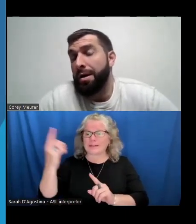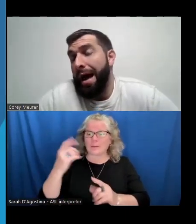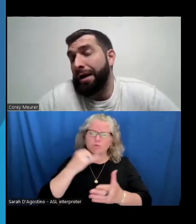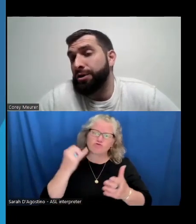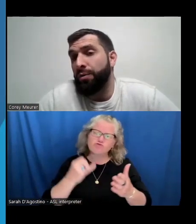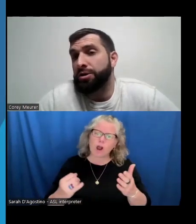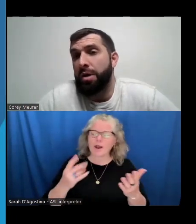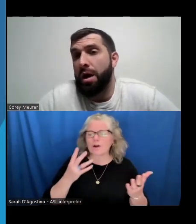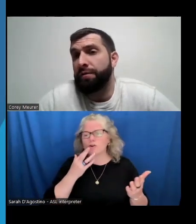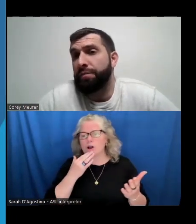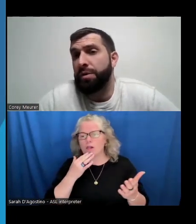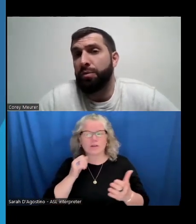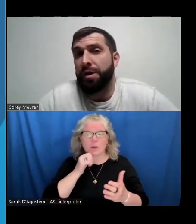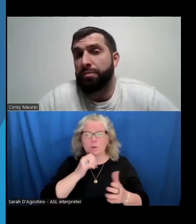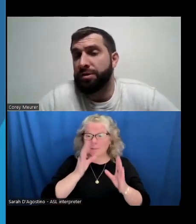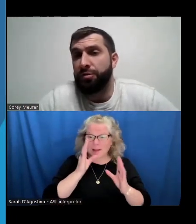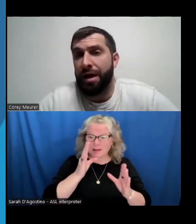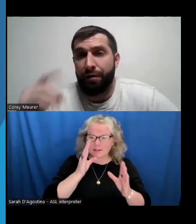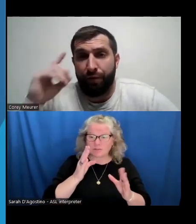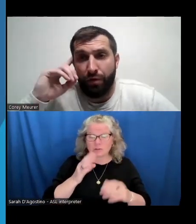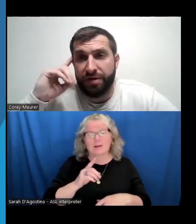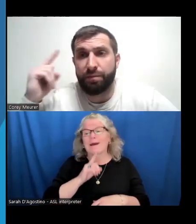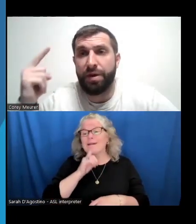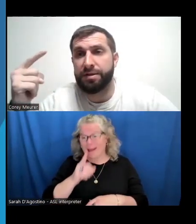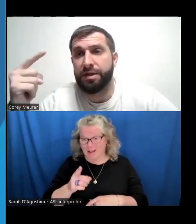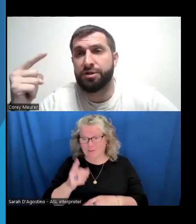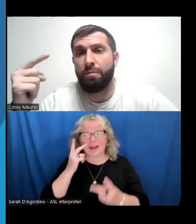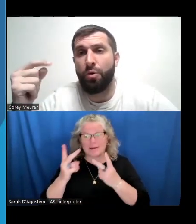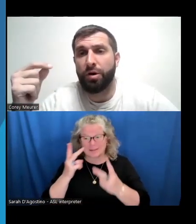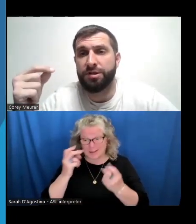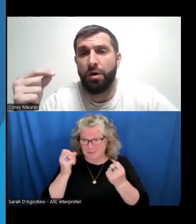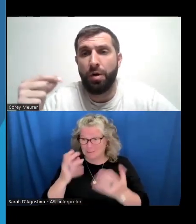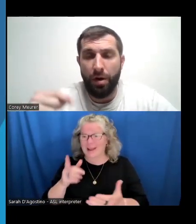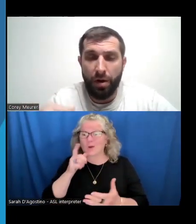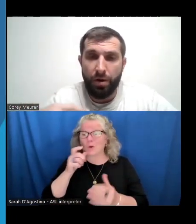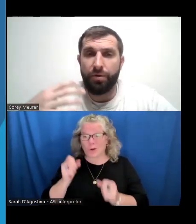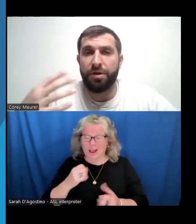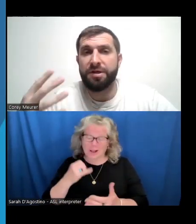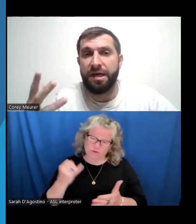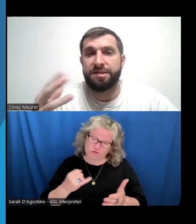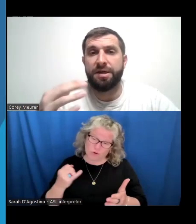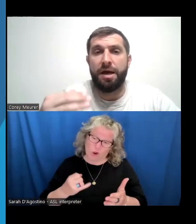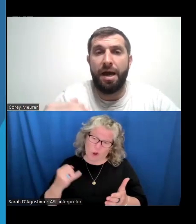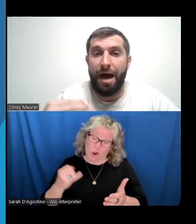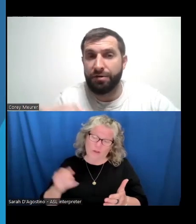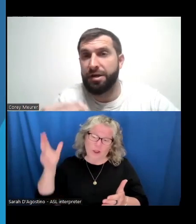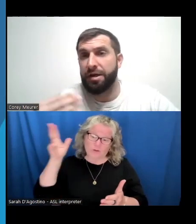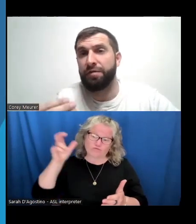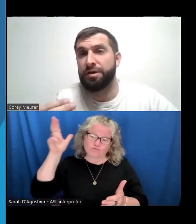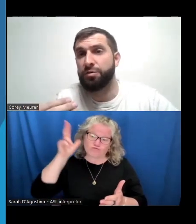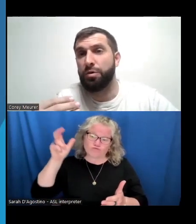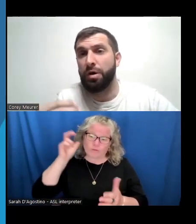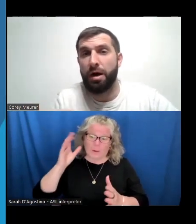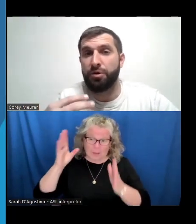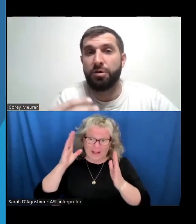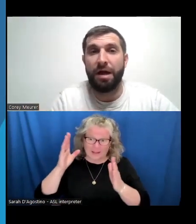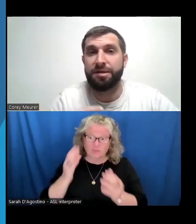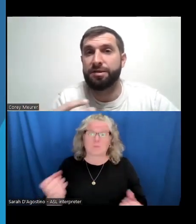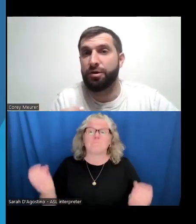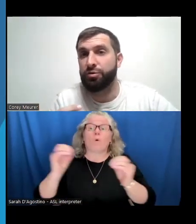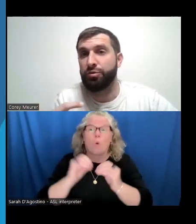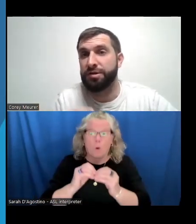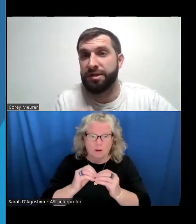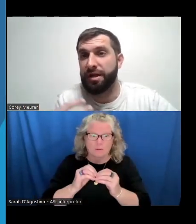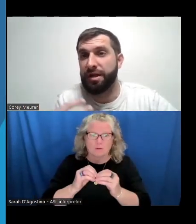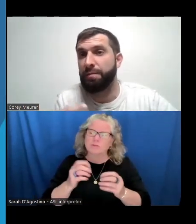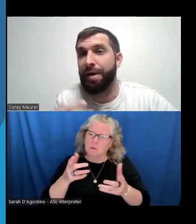And I actually watch a lot of people be able to do that and focus and pay attention more. So really assessing kind of how is an individual utilizing